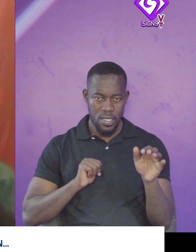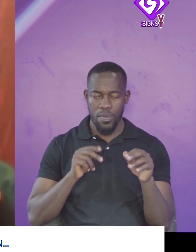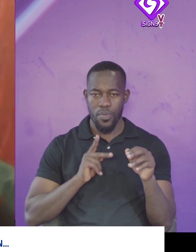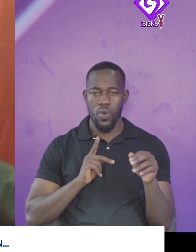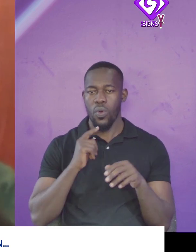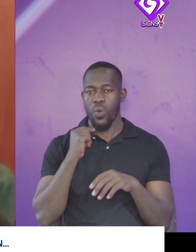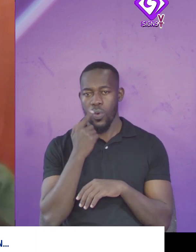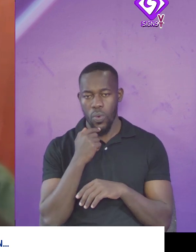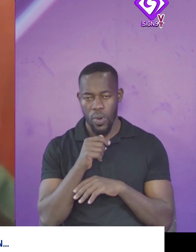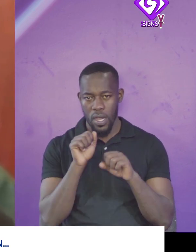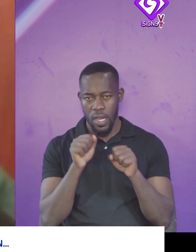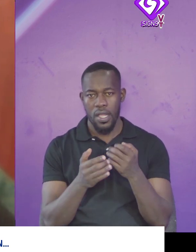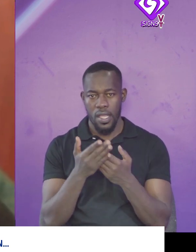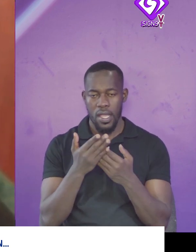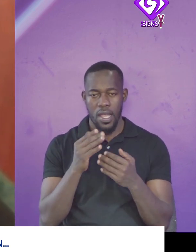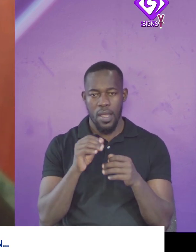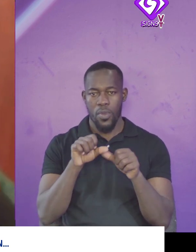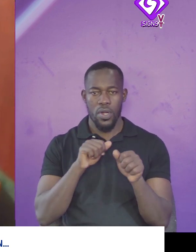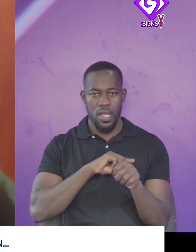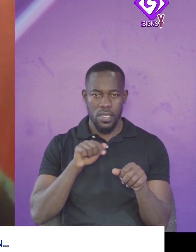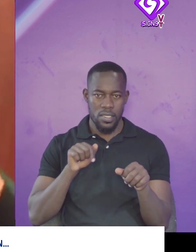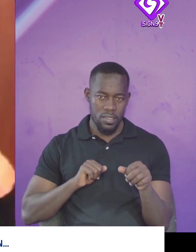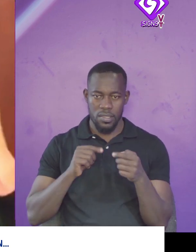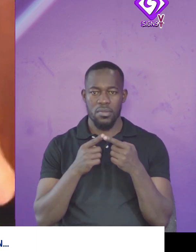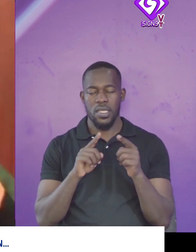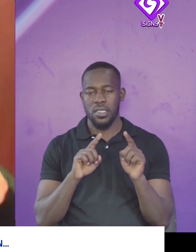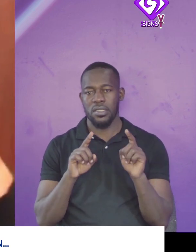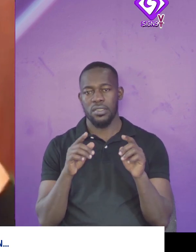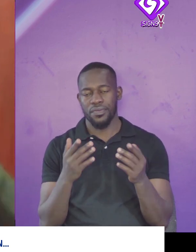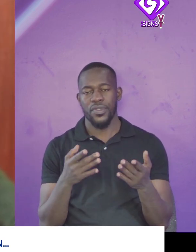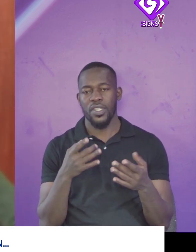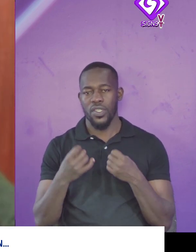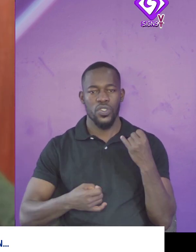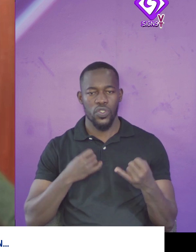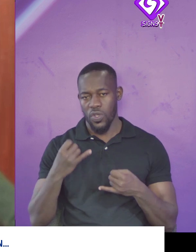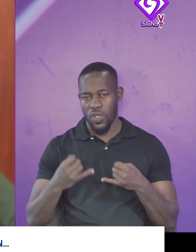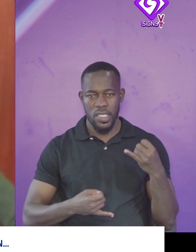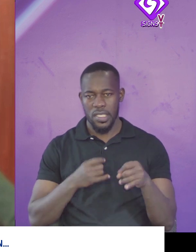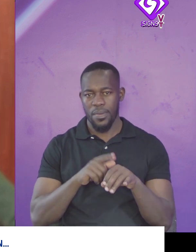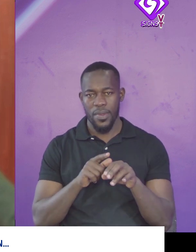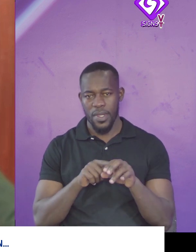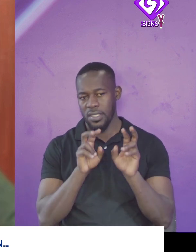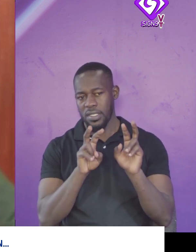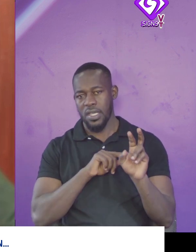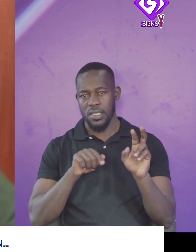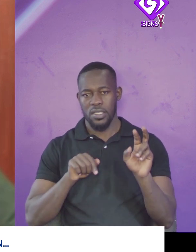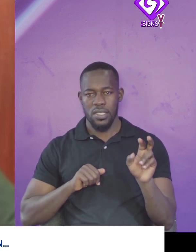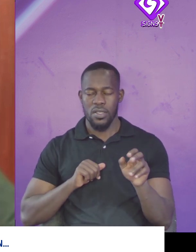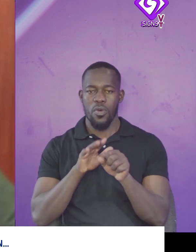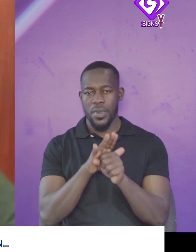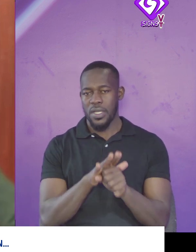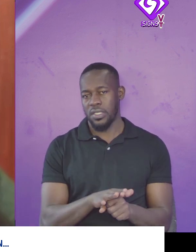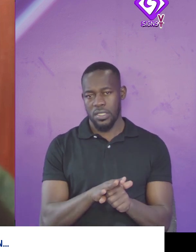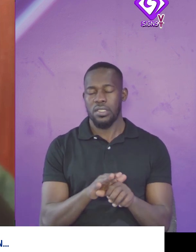us and care about us, go on about how they enjoy us being tortured. That's one of